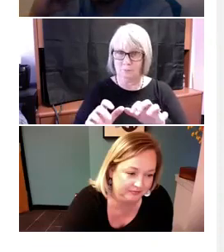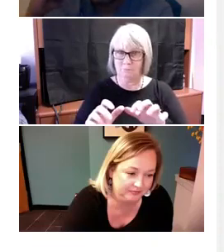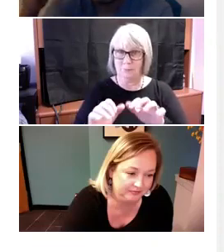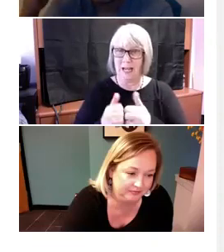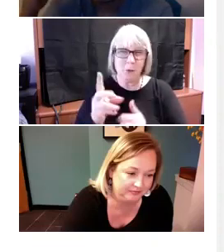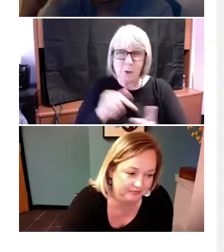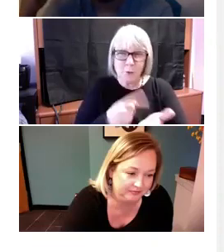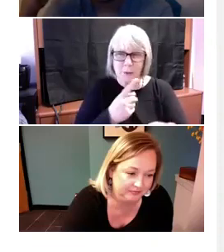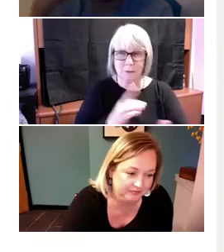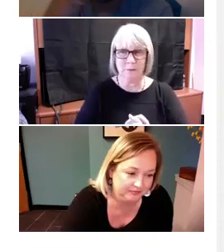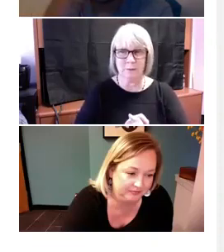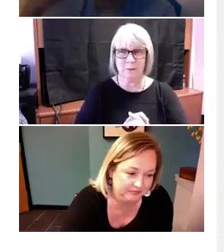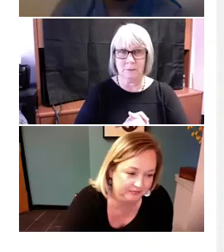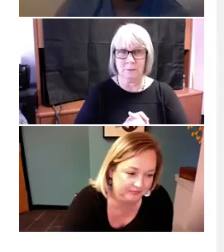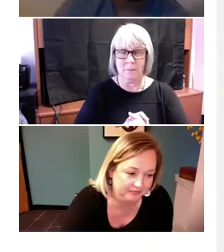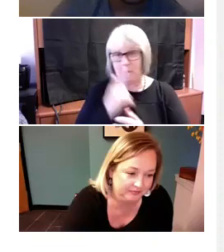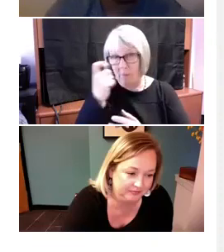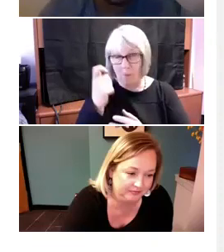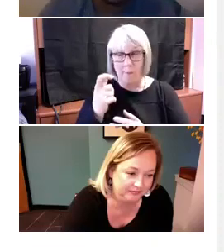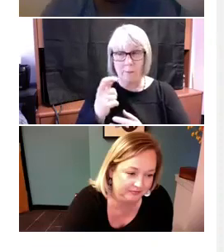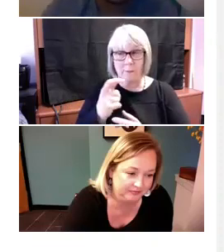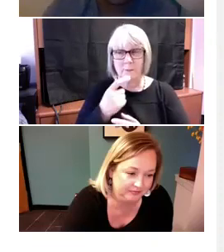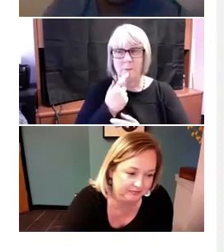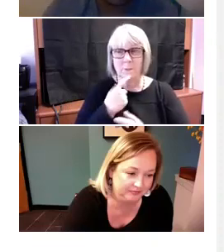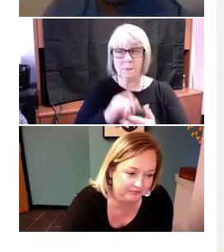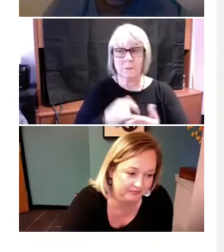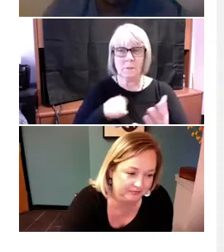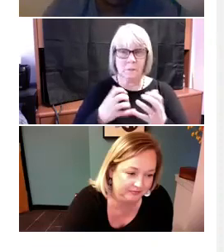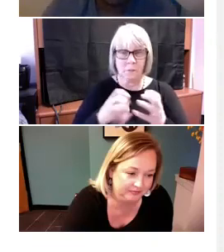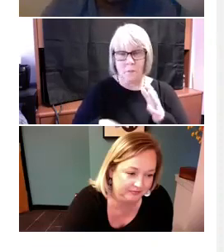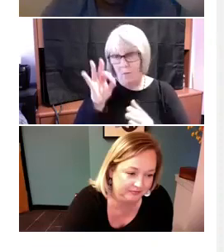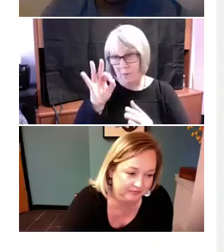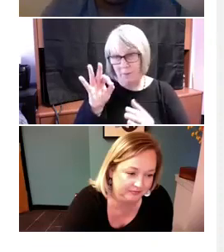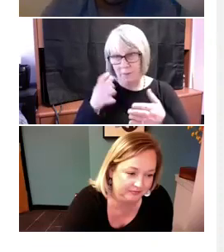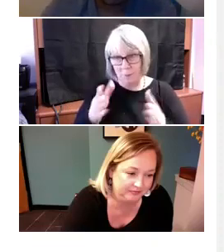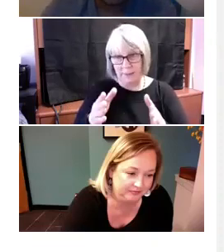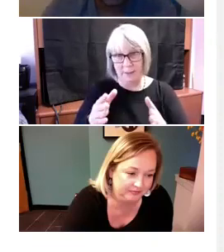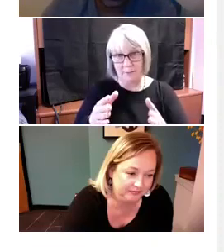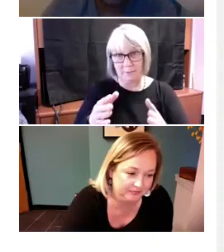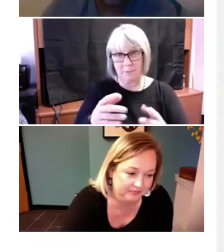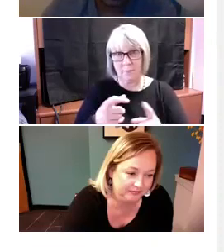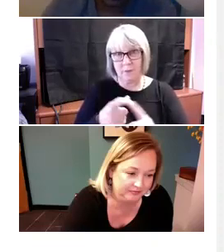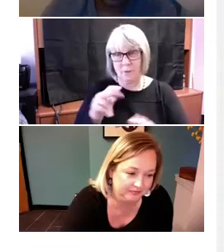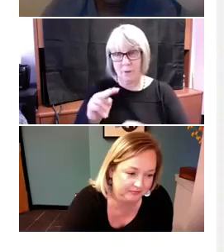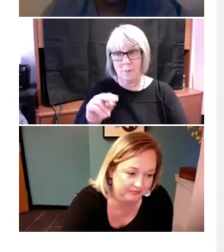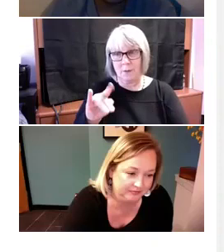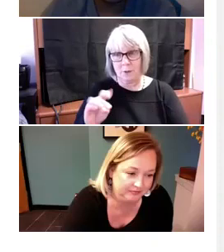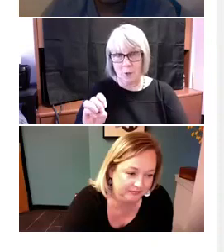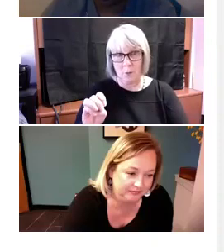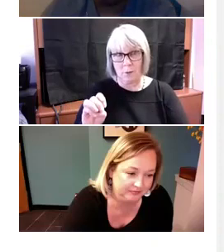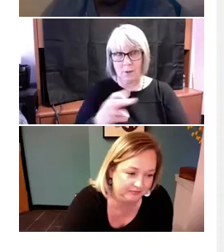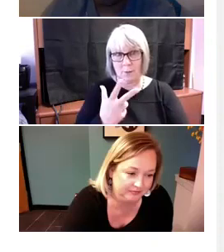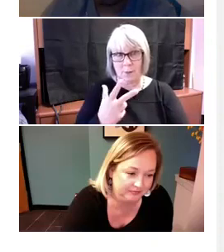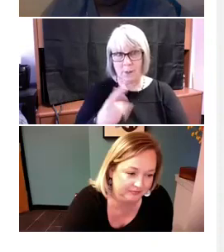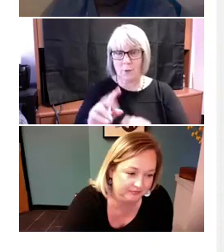that? Because let's say that I want to find out a way from the node 3 to the